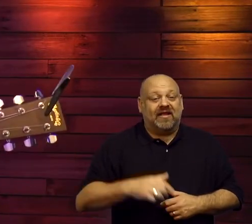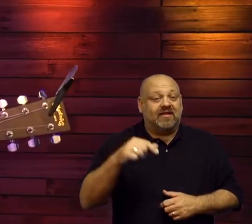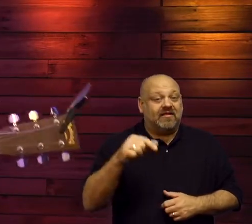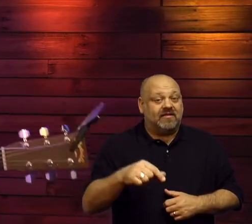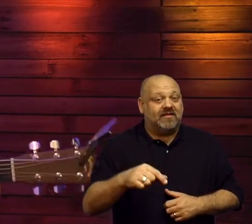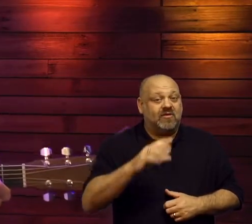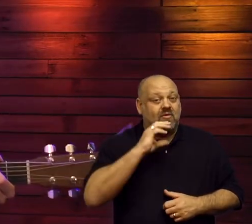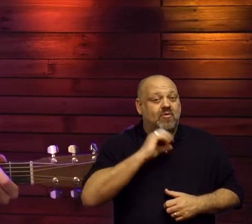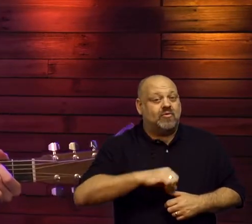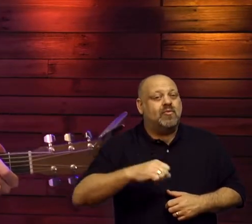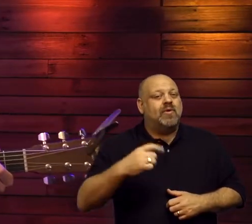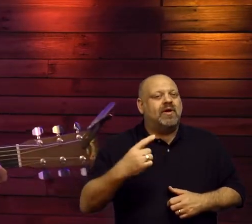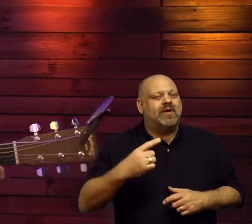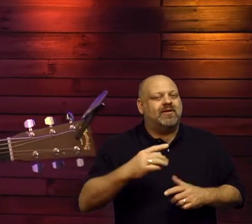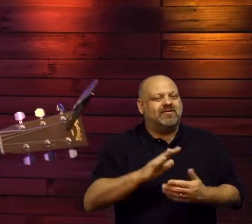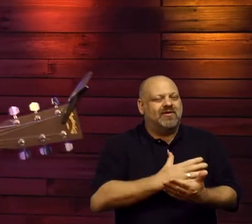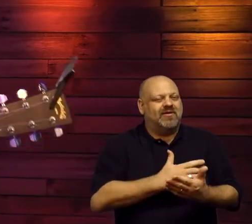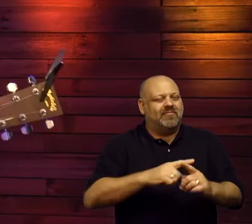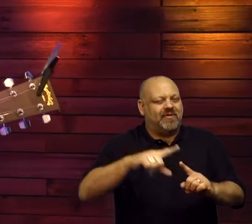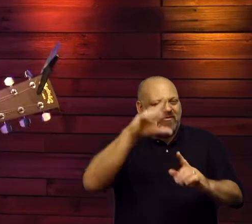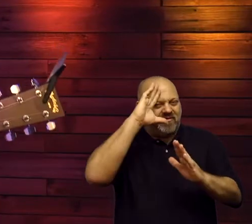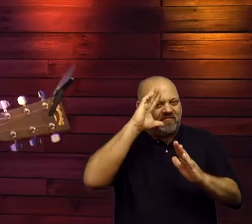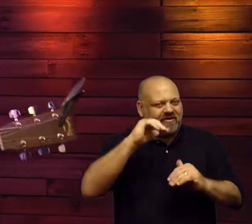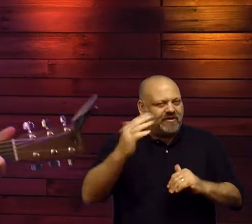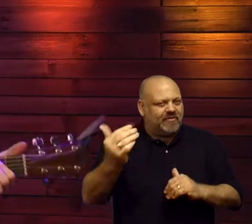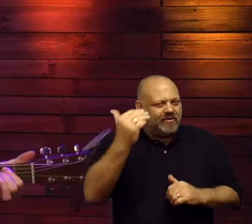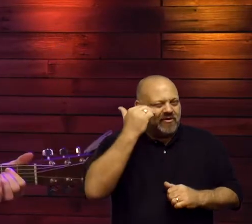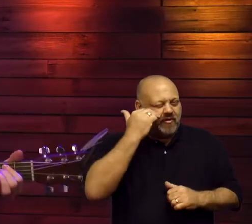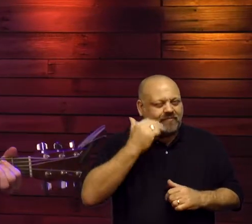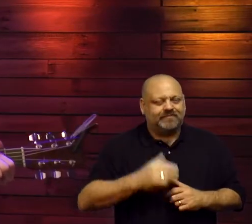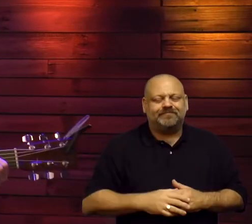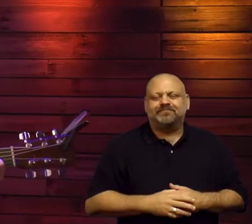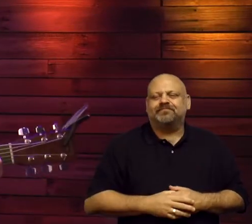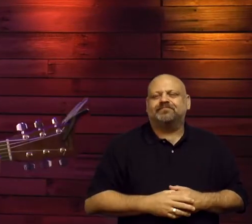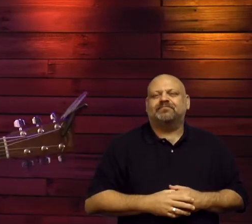This is an older one, but hopefully you'll know it.